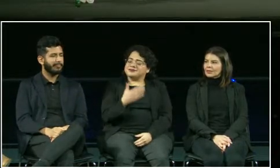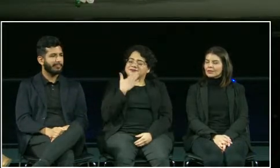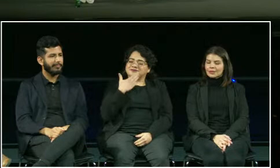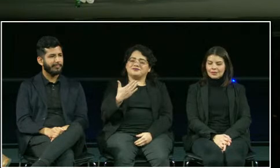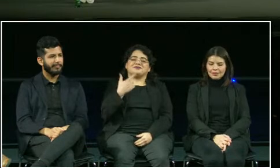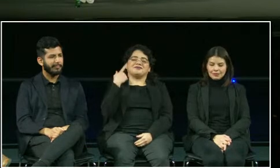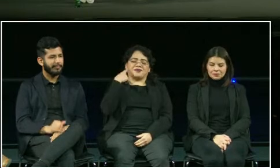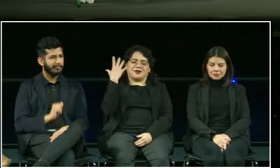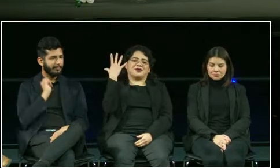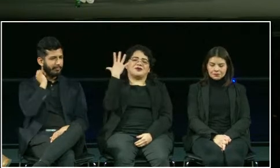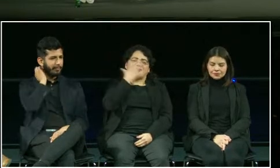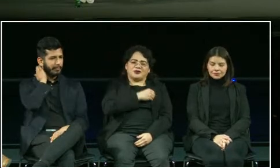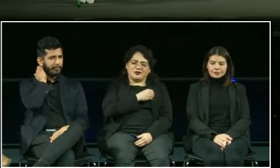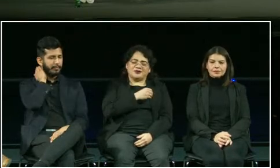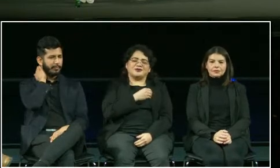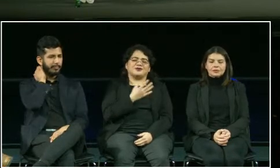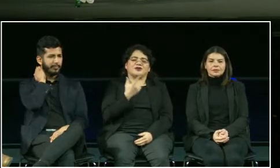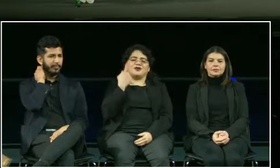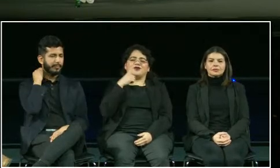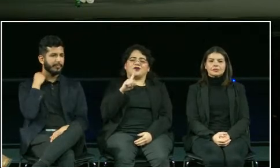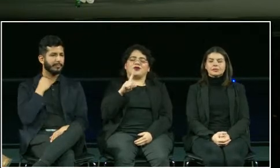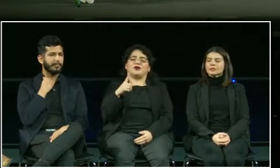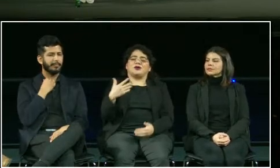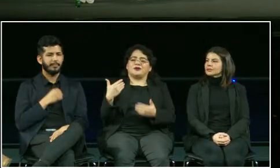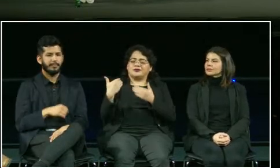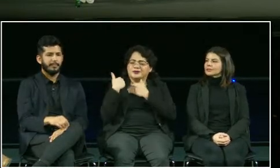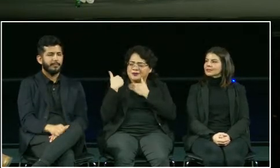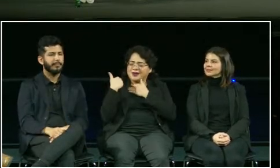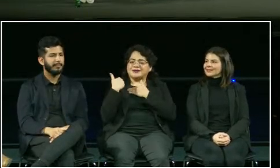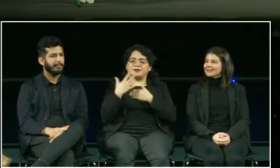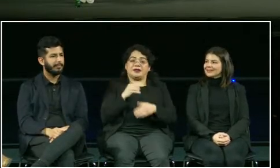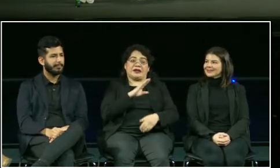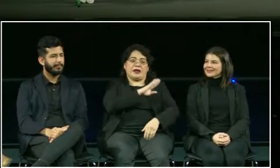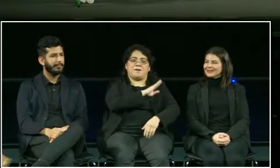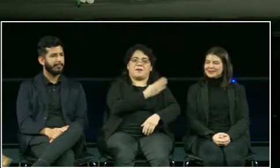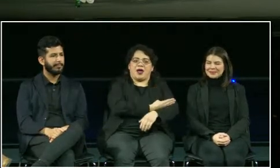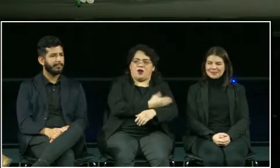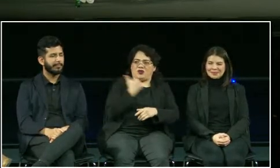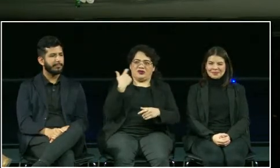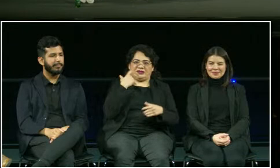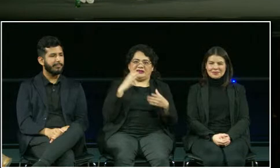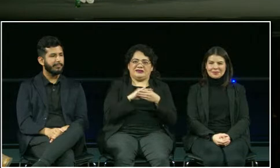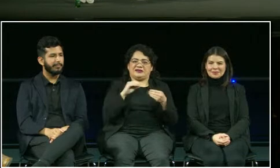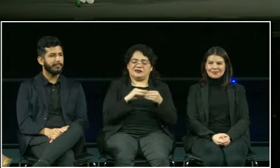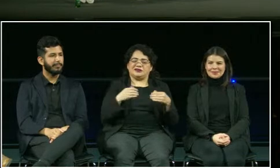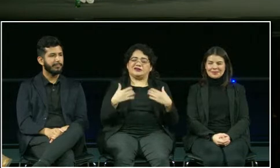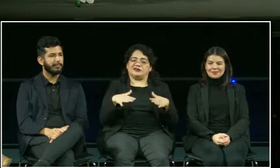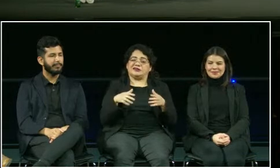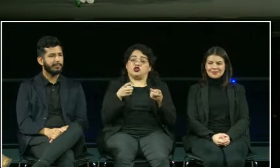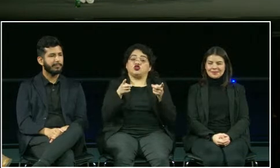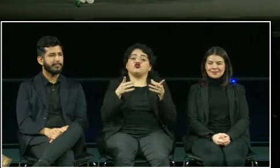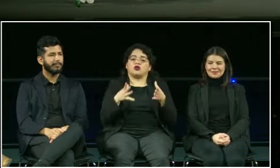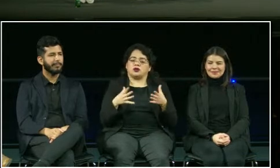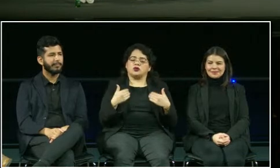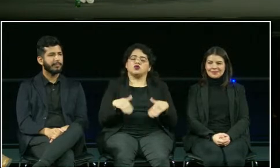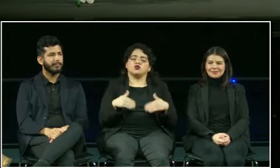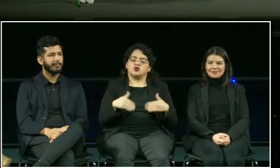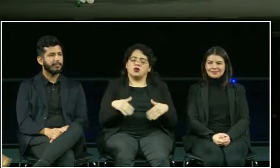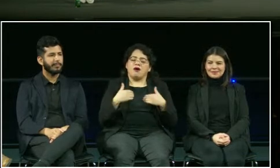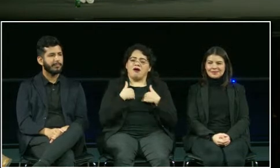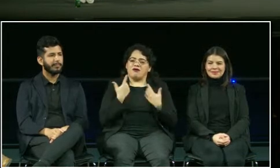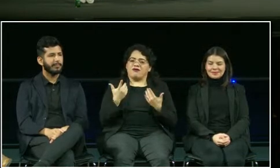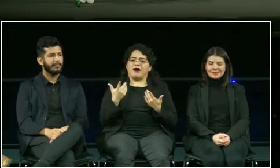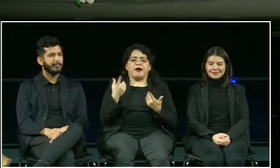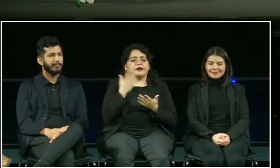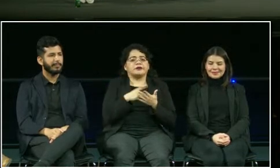of the responsibility and power you have as directors, all of you. And it seems to me none of you take